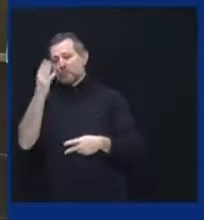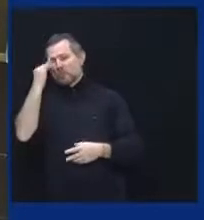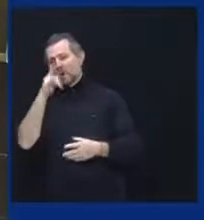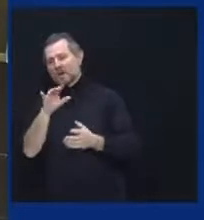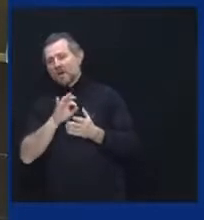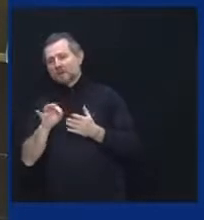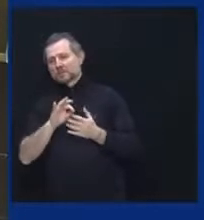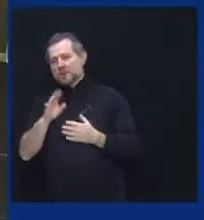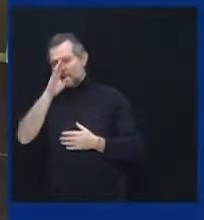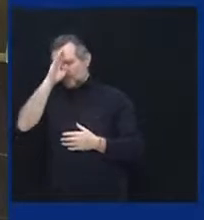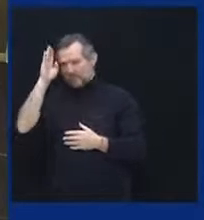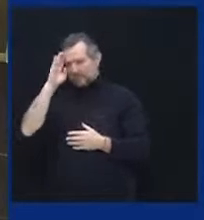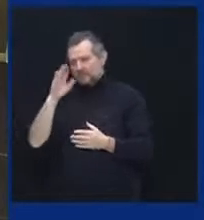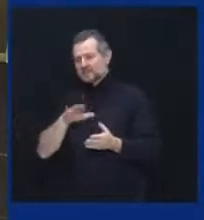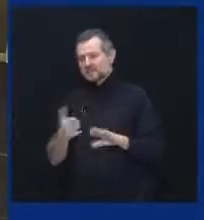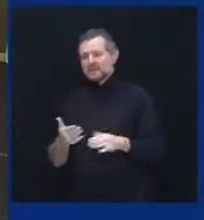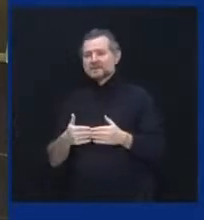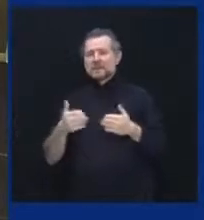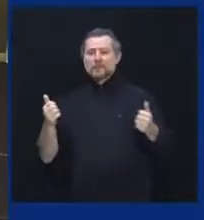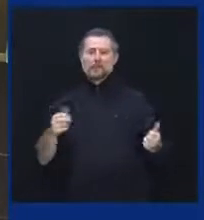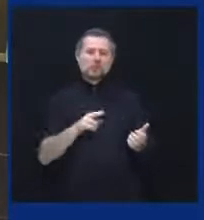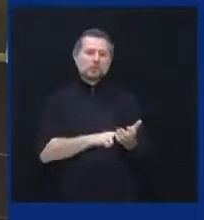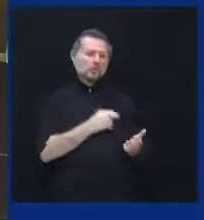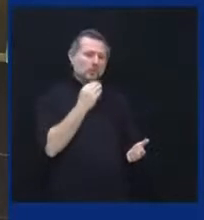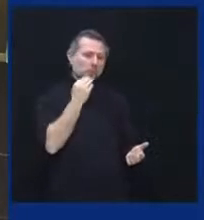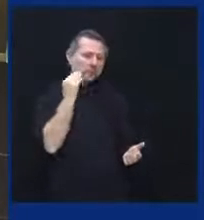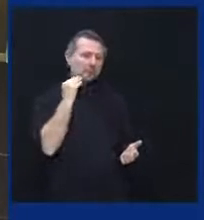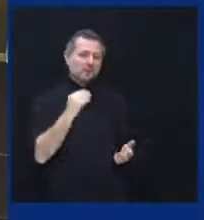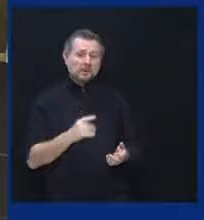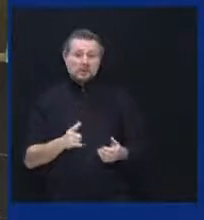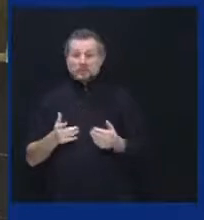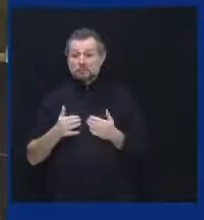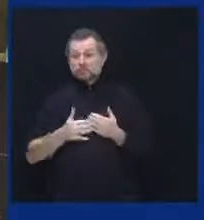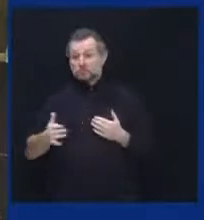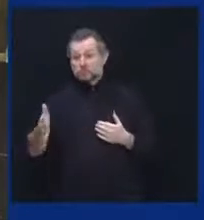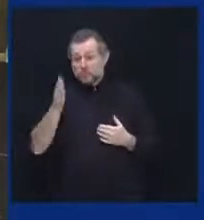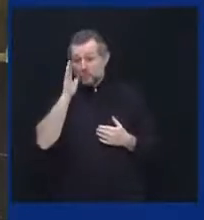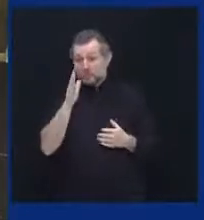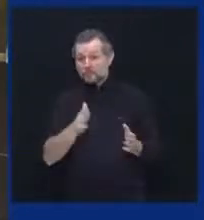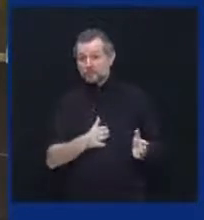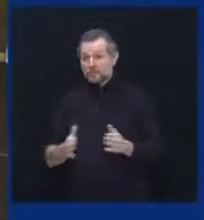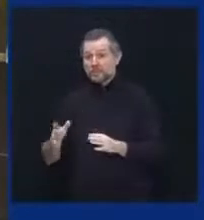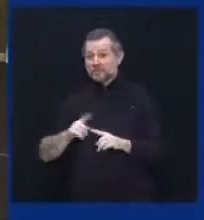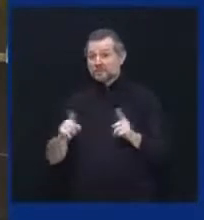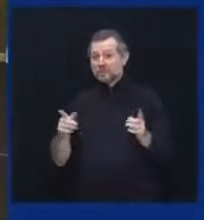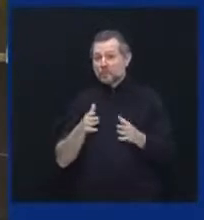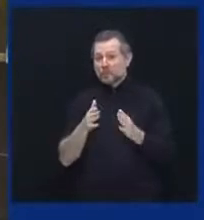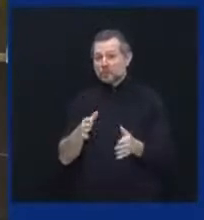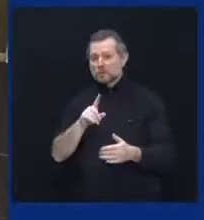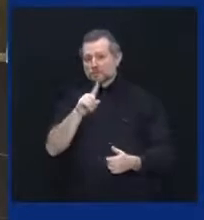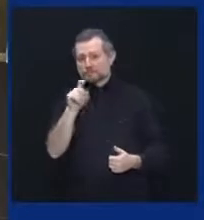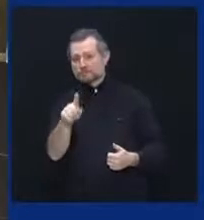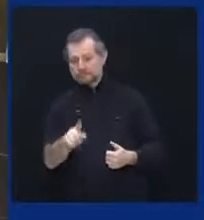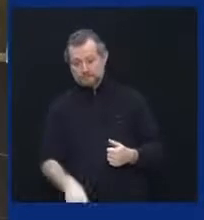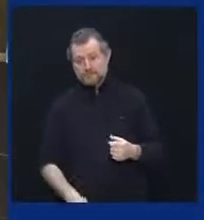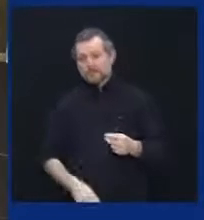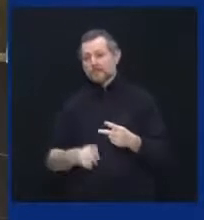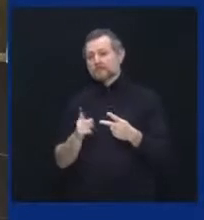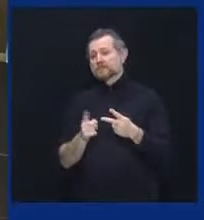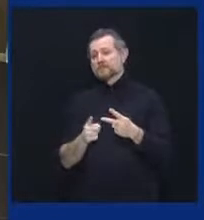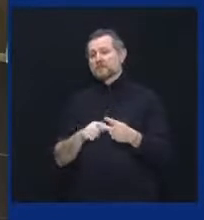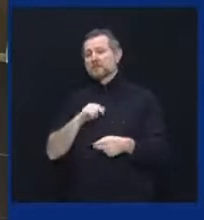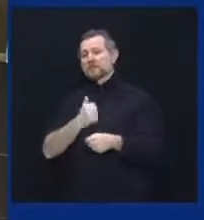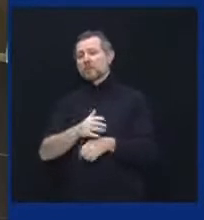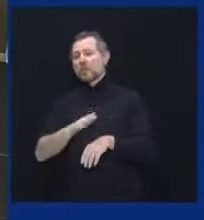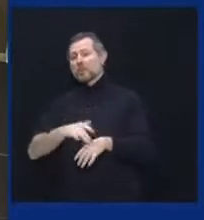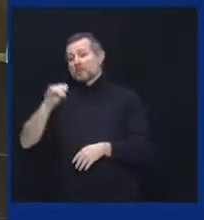deaths separately from nursing home deaths? And going forward, is there a plan to do that differently? And also, given the success of the